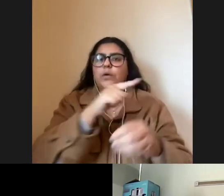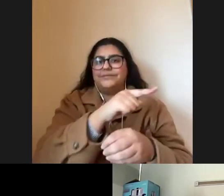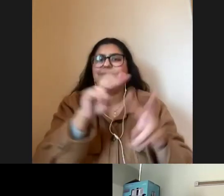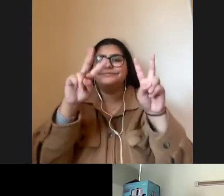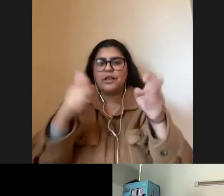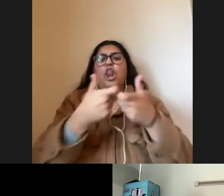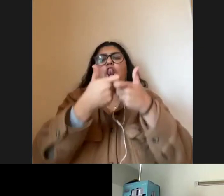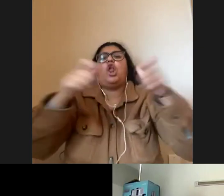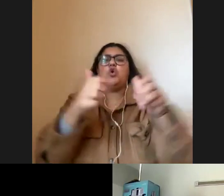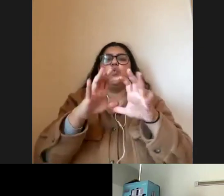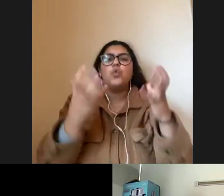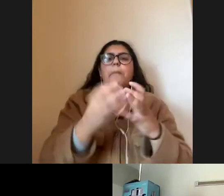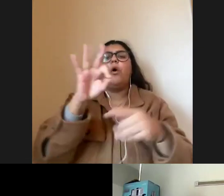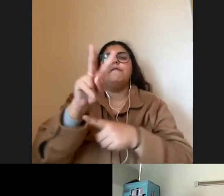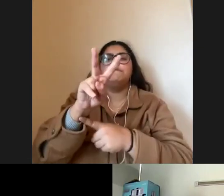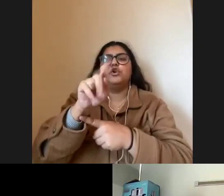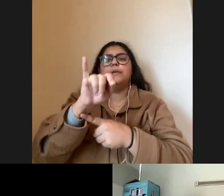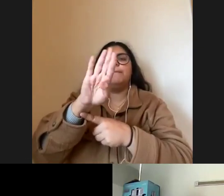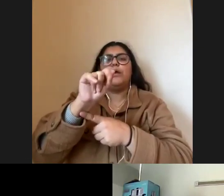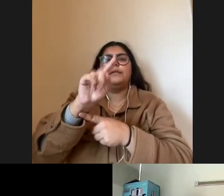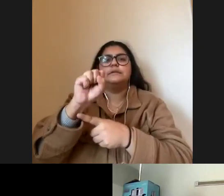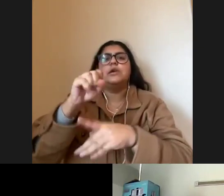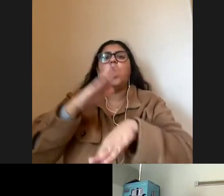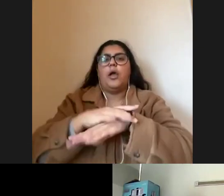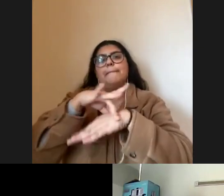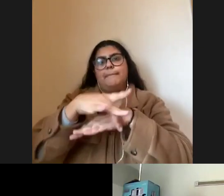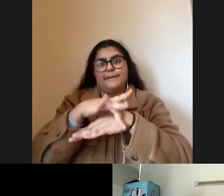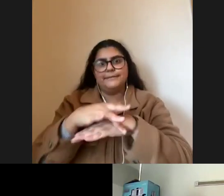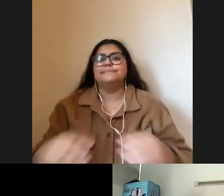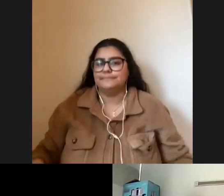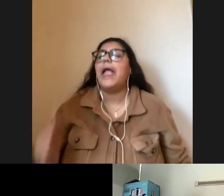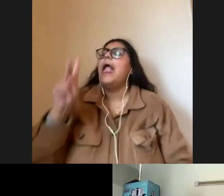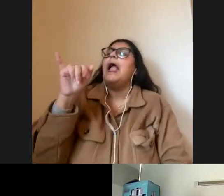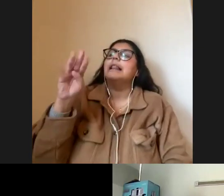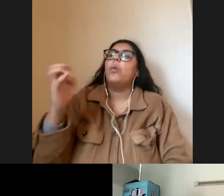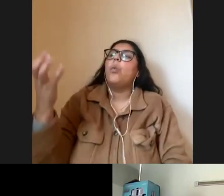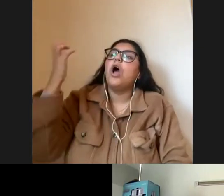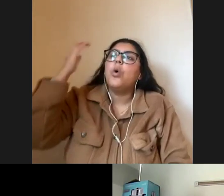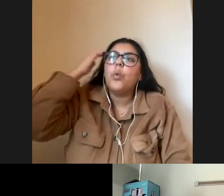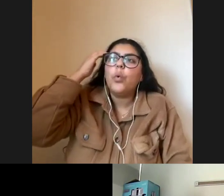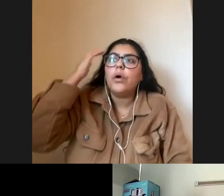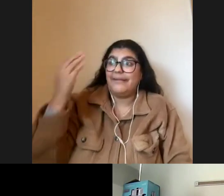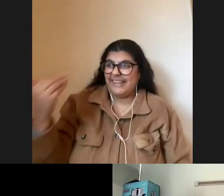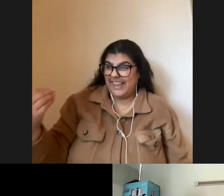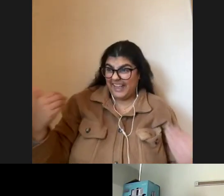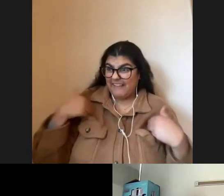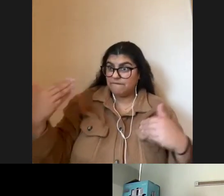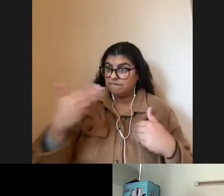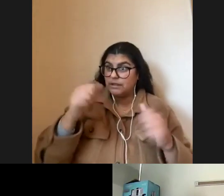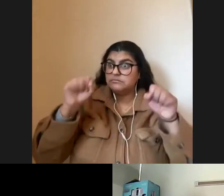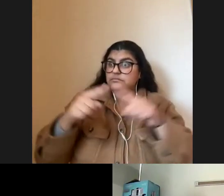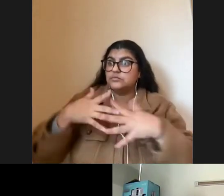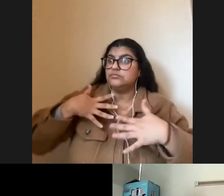planet and the Very coolest. awesome. Caitlin wants to know, are there any fish that can breathe air?